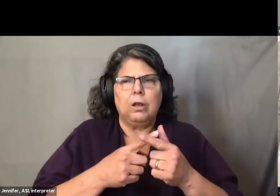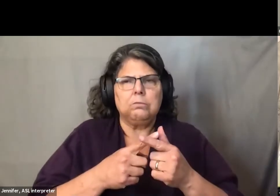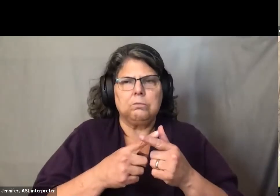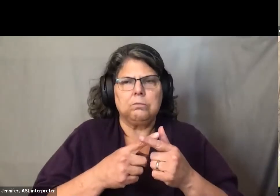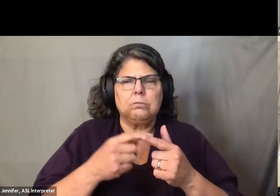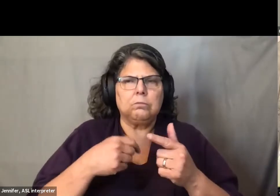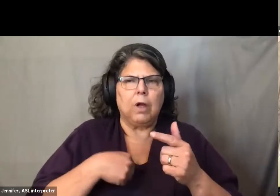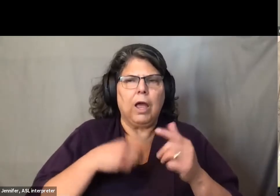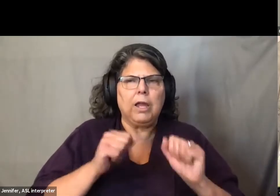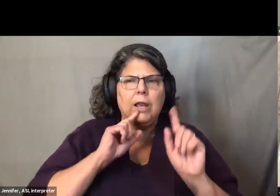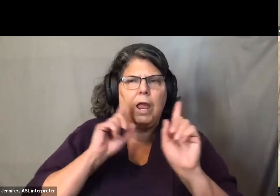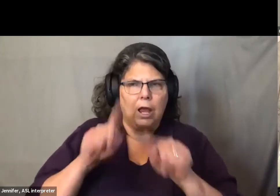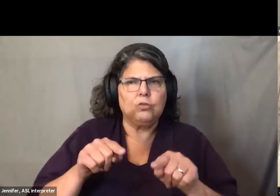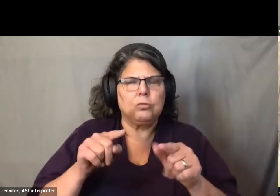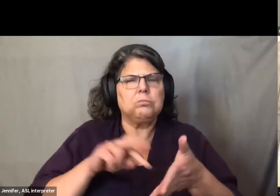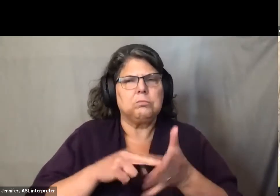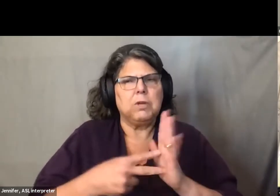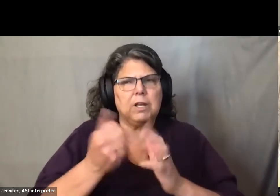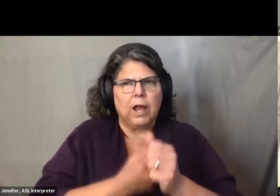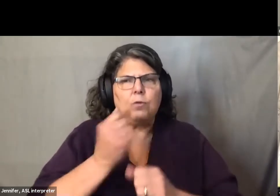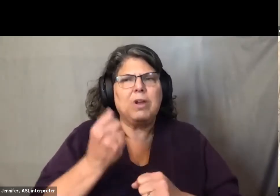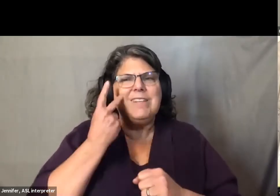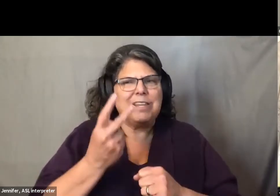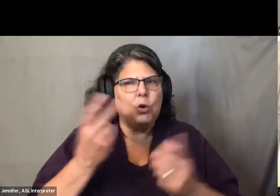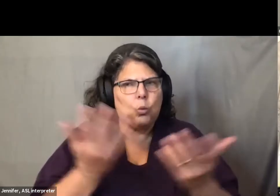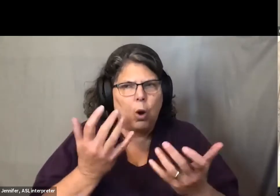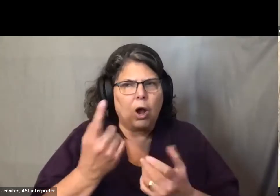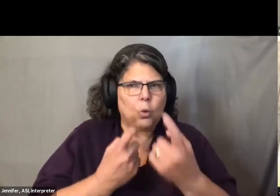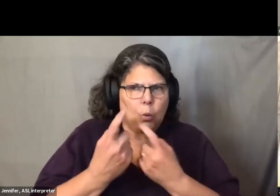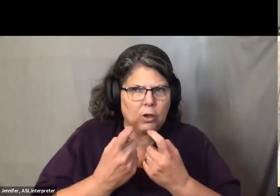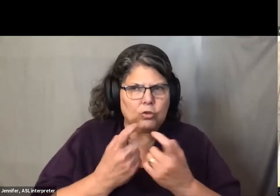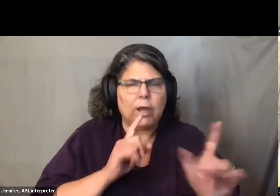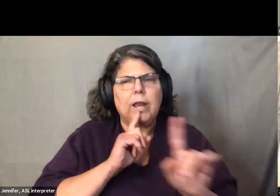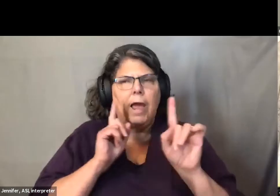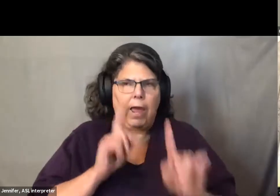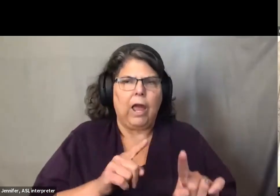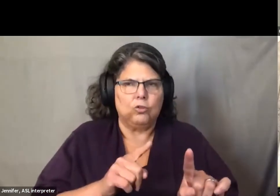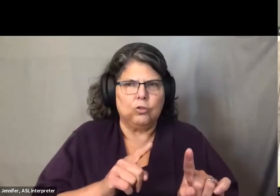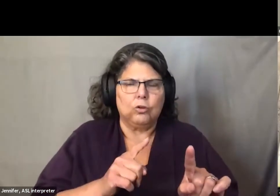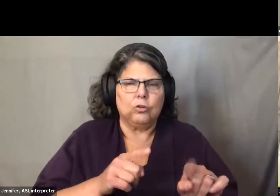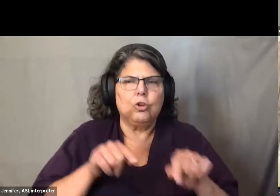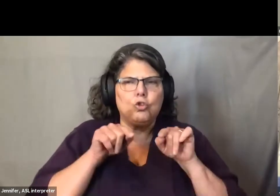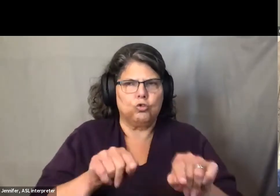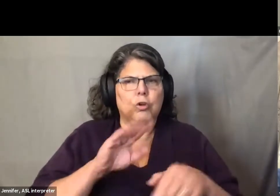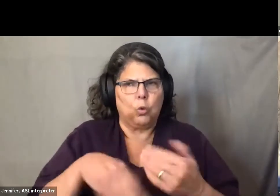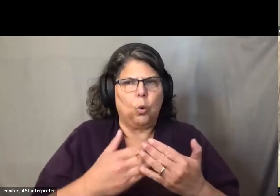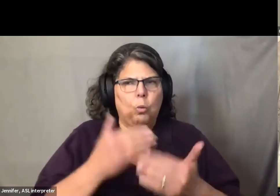And so that everybody will be able to see those questions and answers being addressed throughout the process.